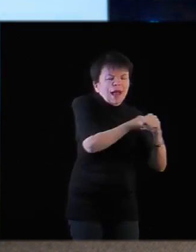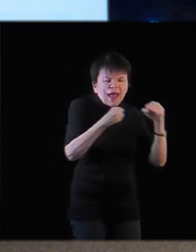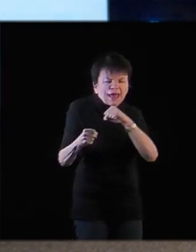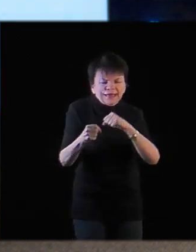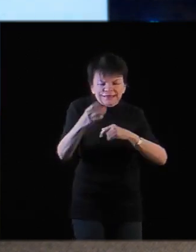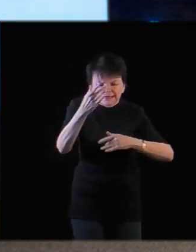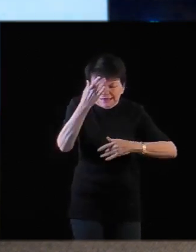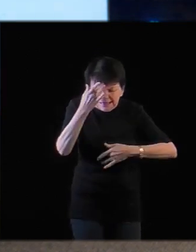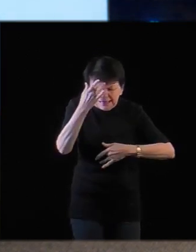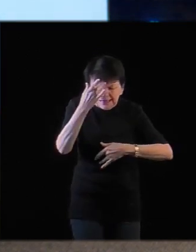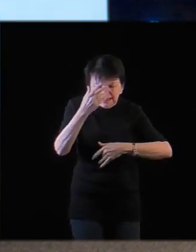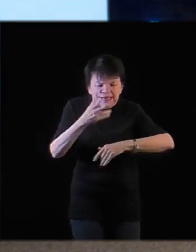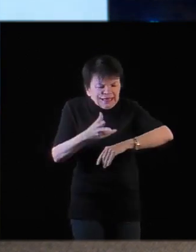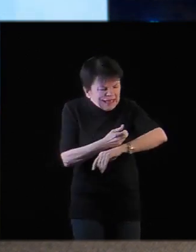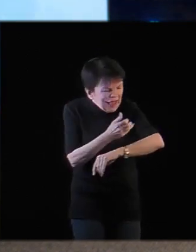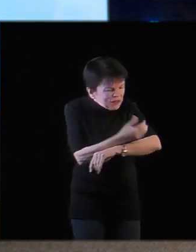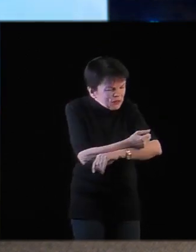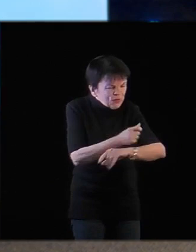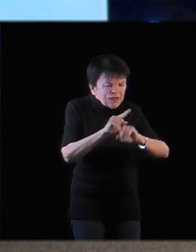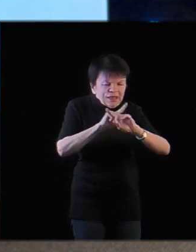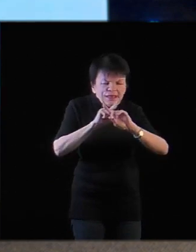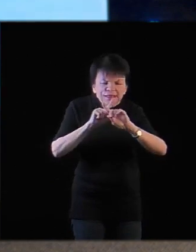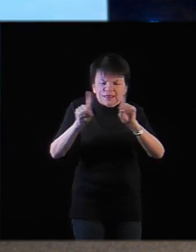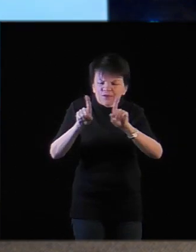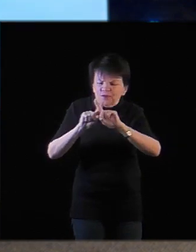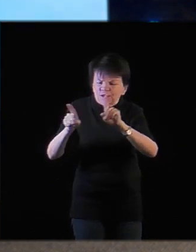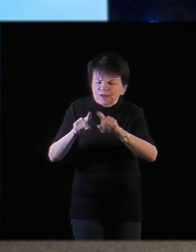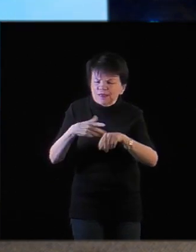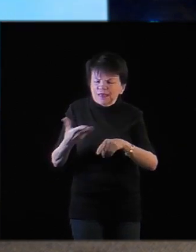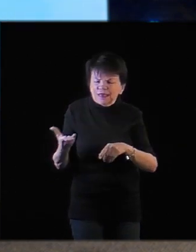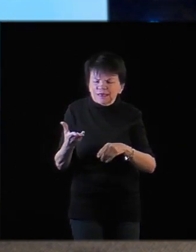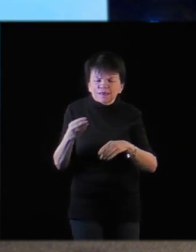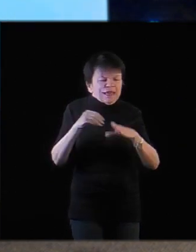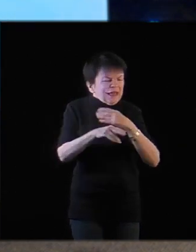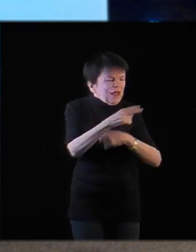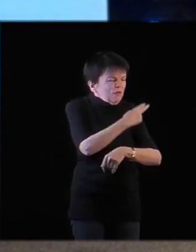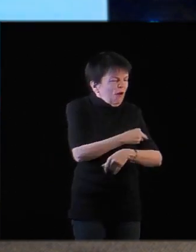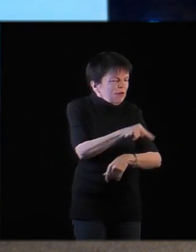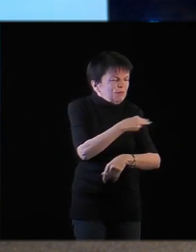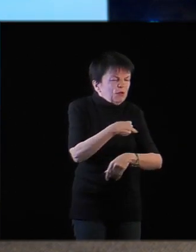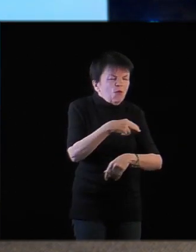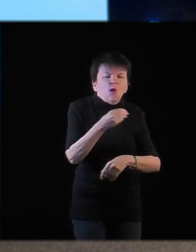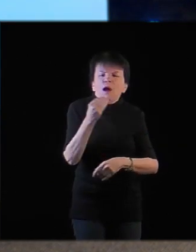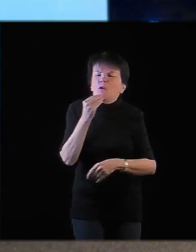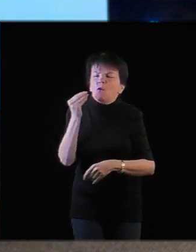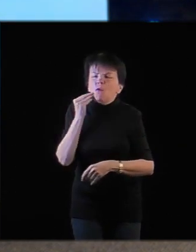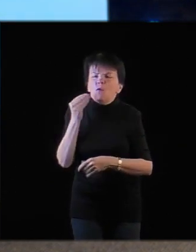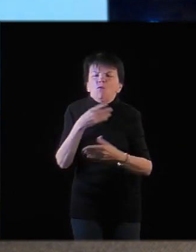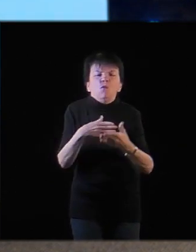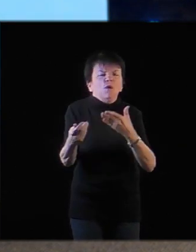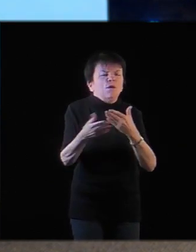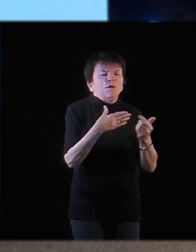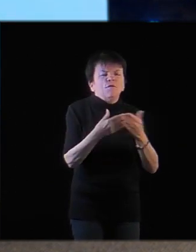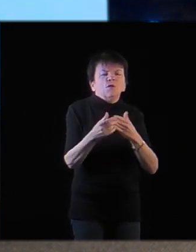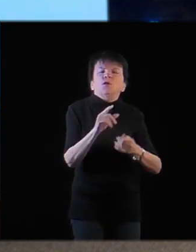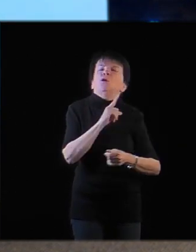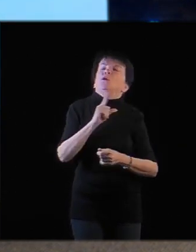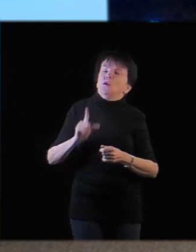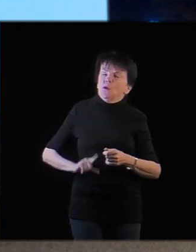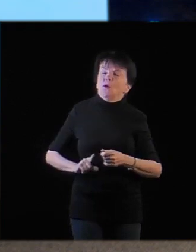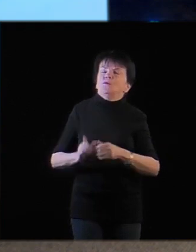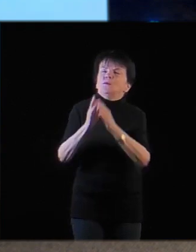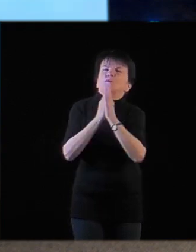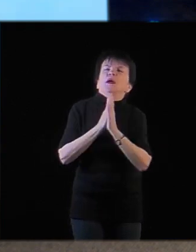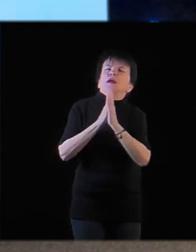battling cancer, God, you're the healing touch that we need. So Lord, I pray that your comfort and your peace